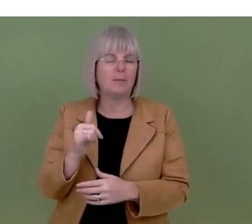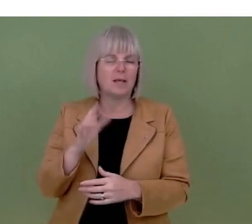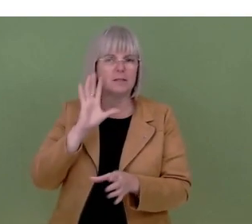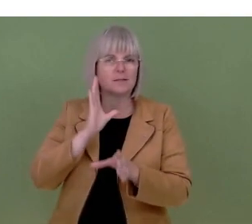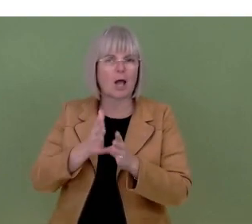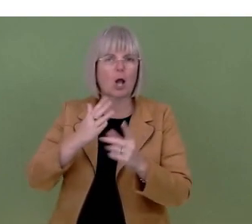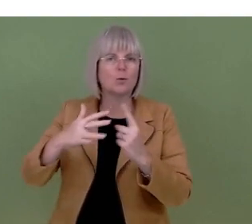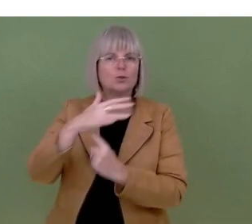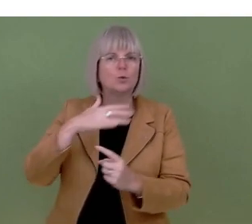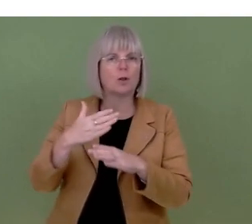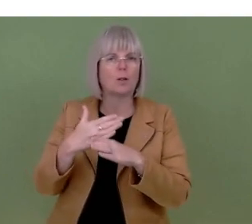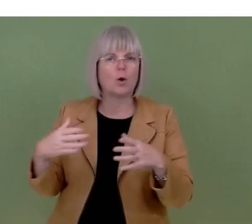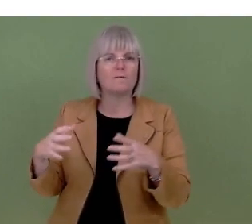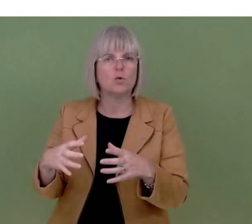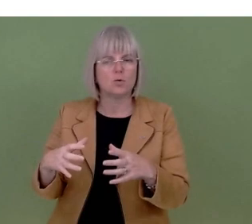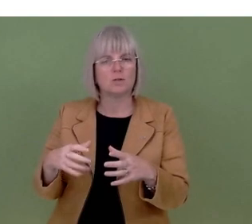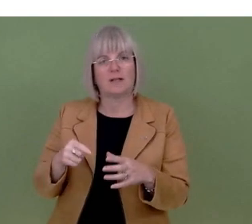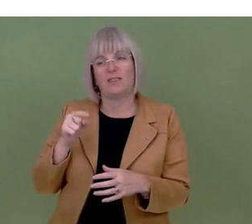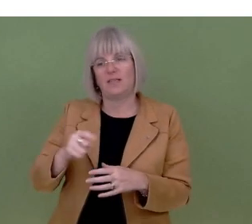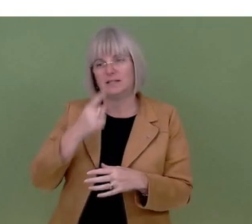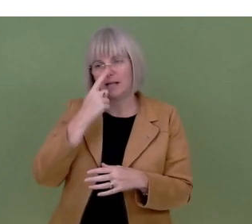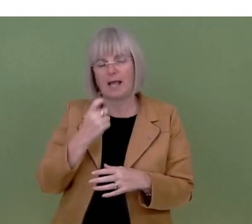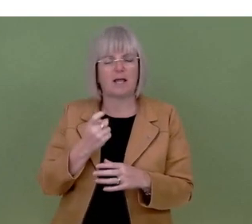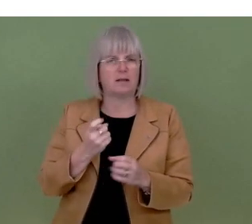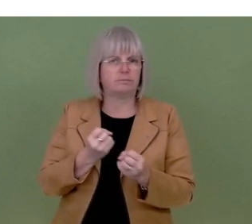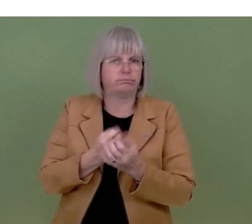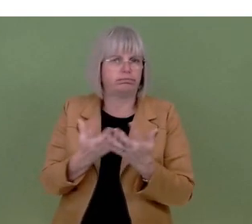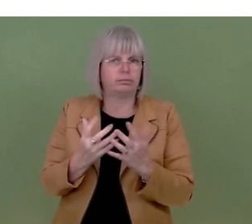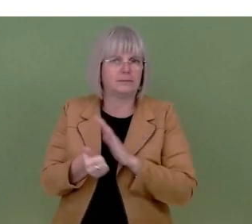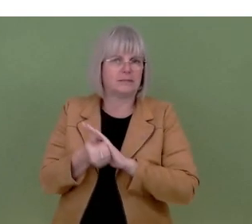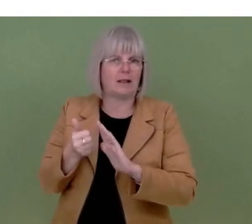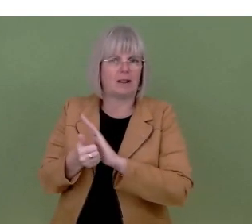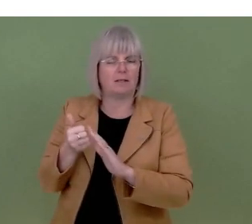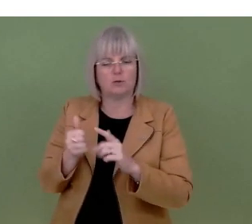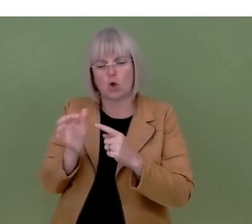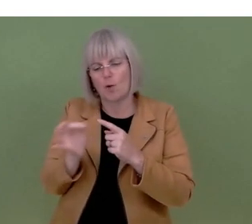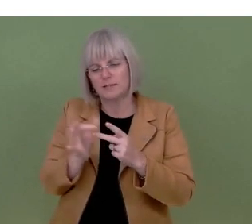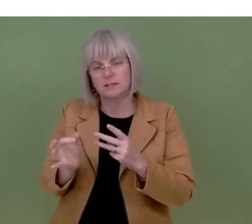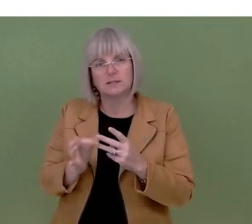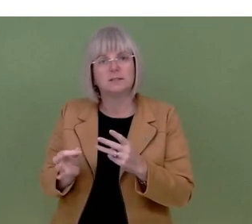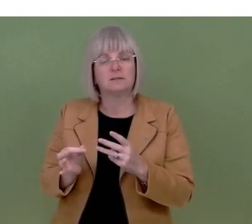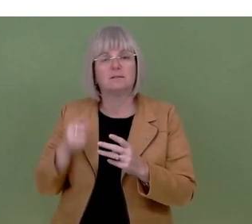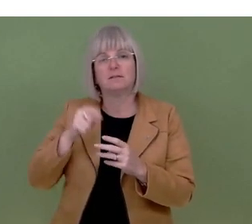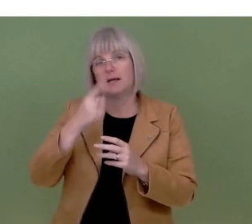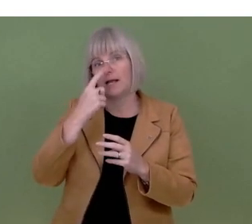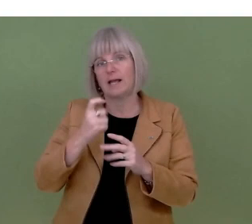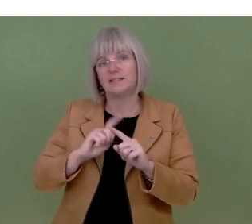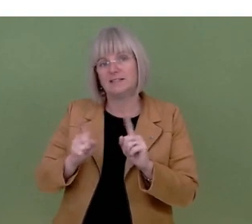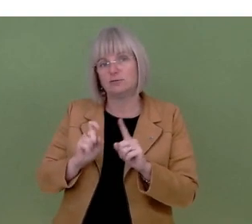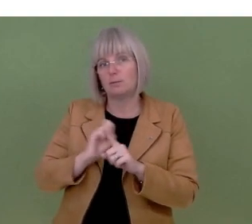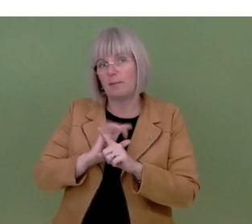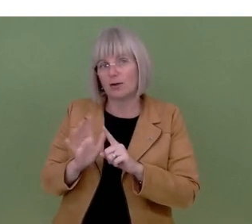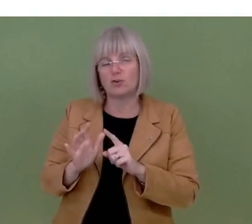different skills and competencies, but also come from a range of different backgrounds rather than just looking